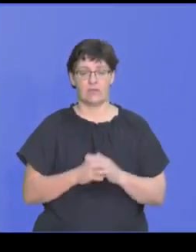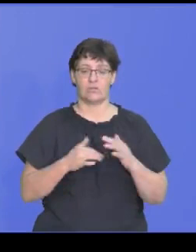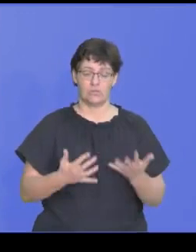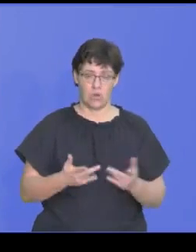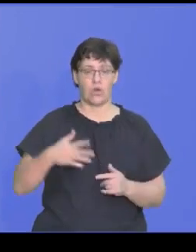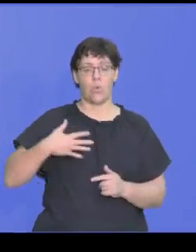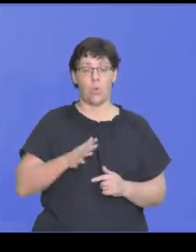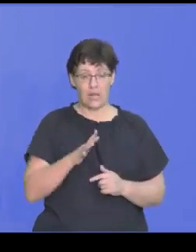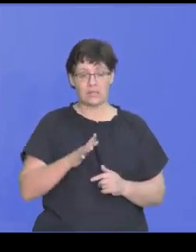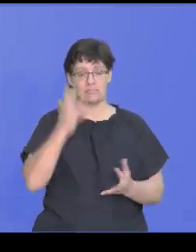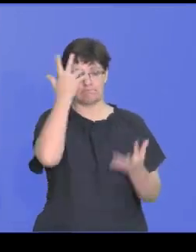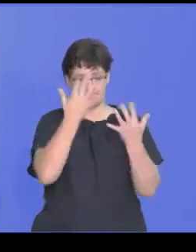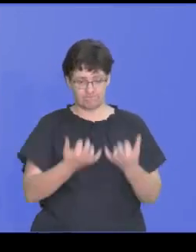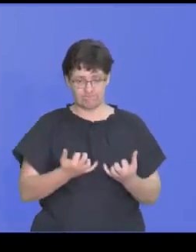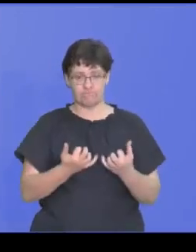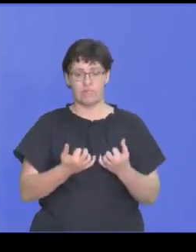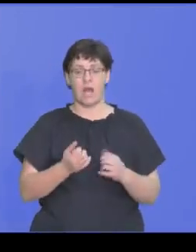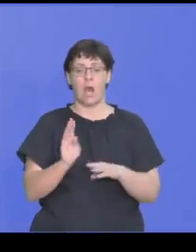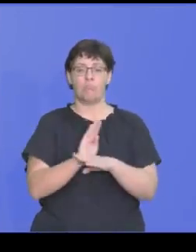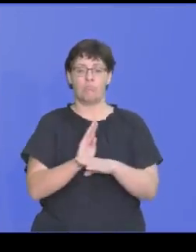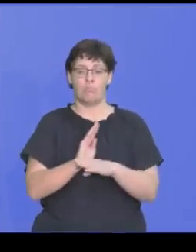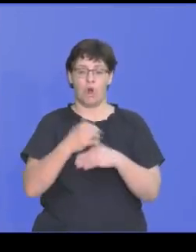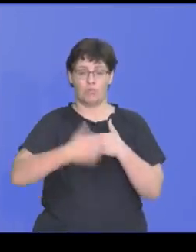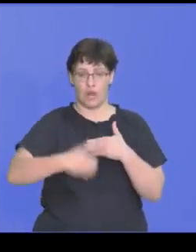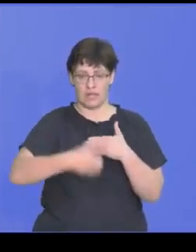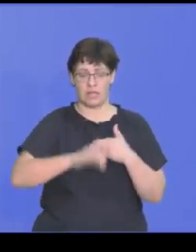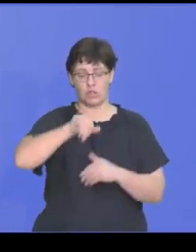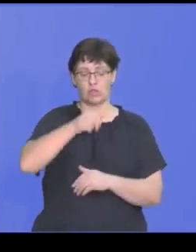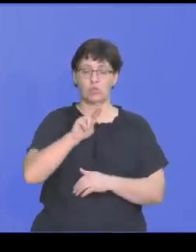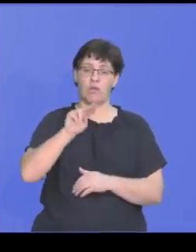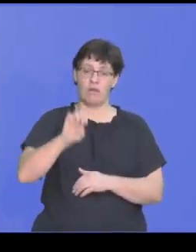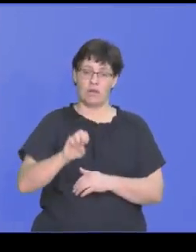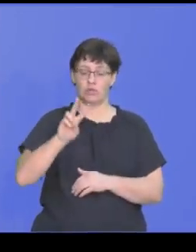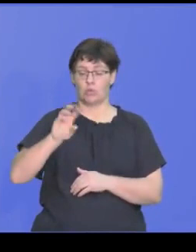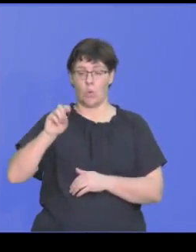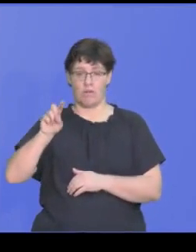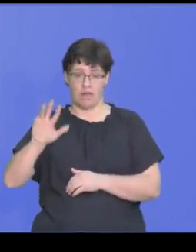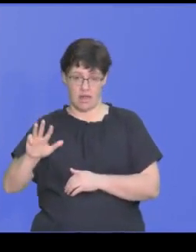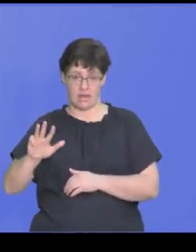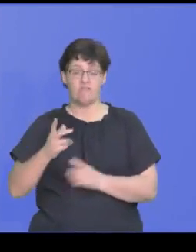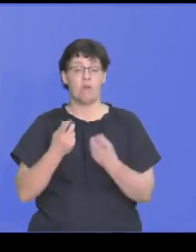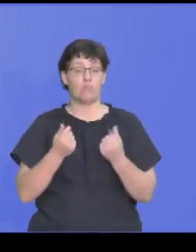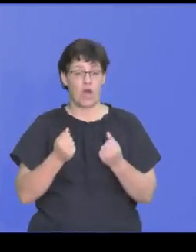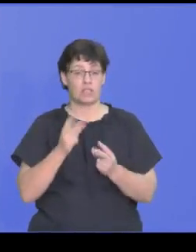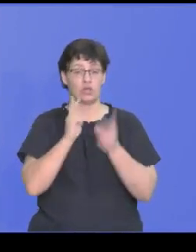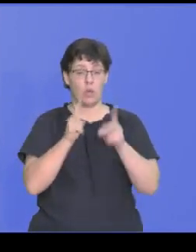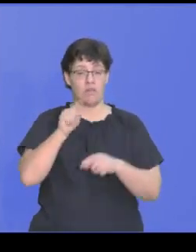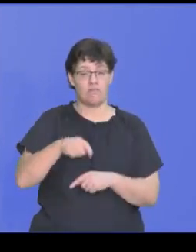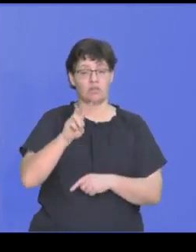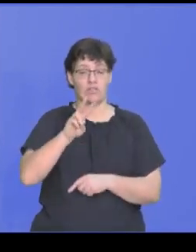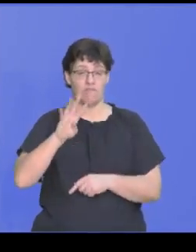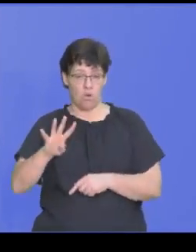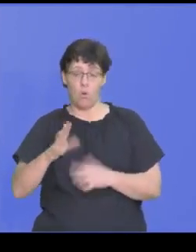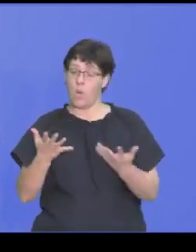Right, they want us to calculate the price of brown bread in June 2019 if the price was 12 Rand